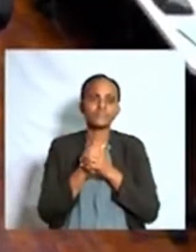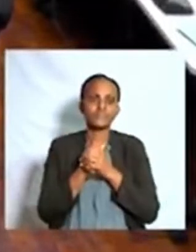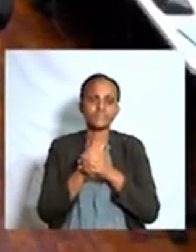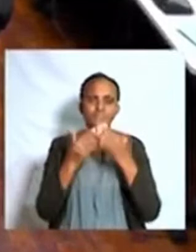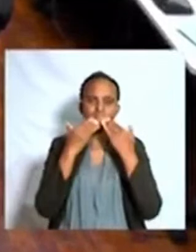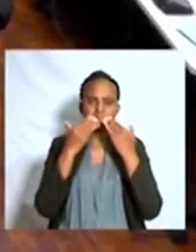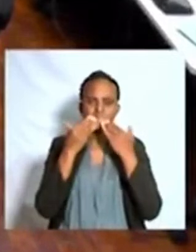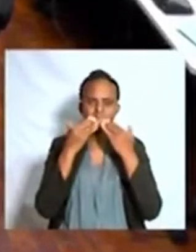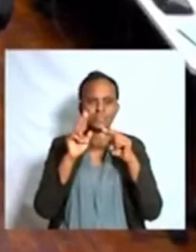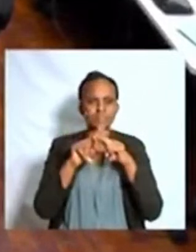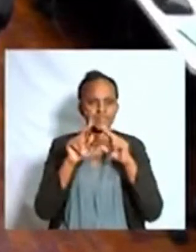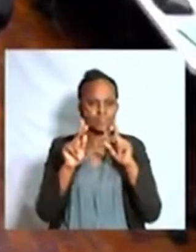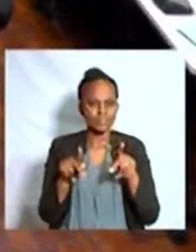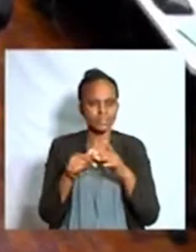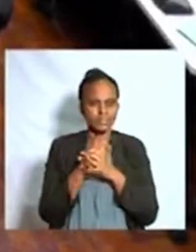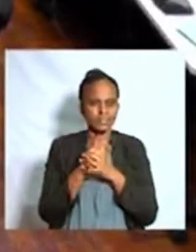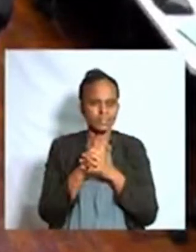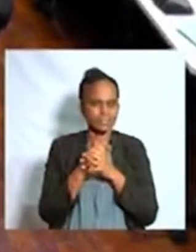Thank you, Chair.